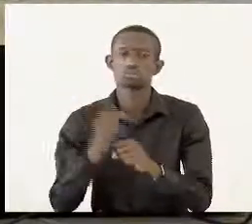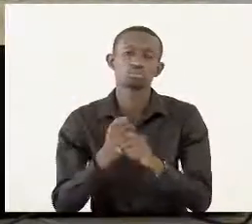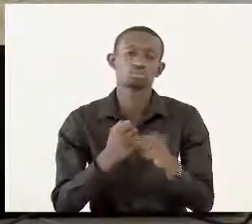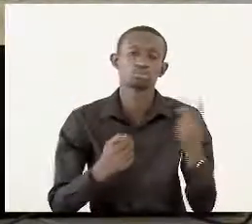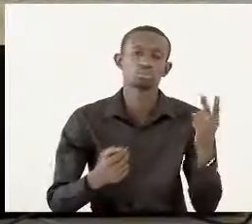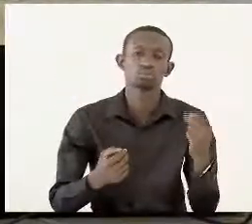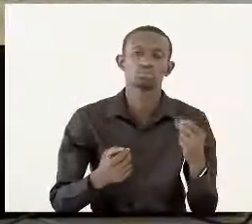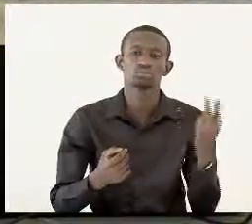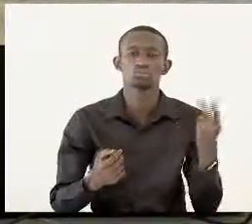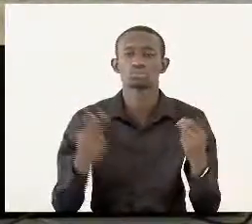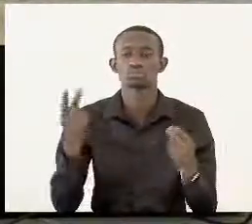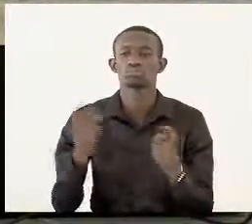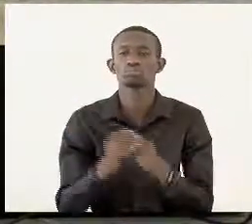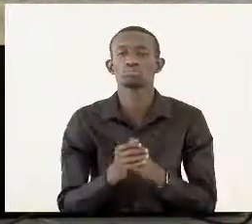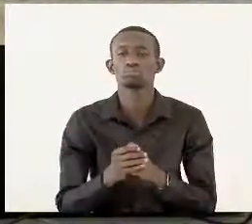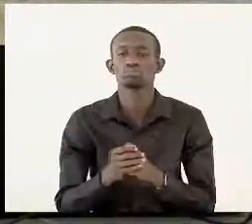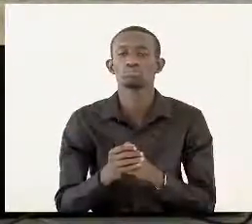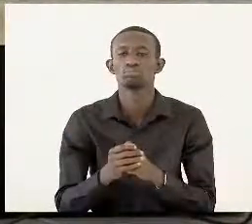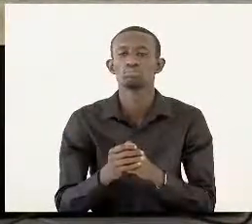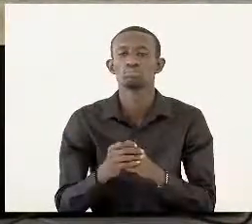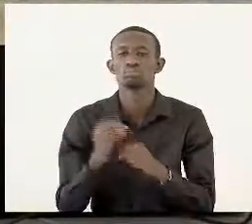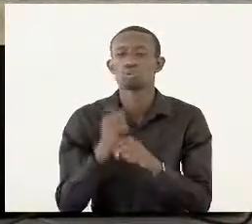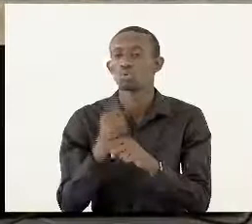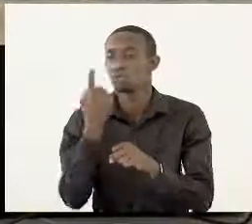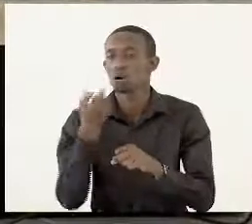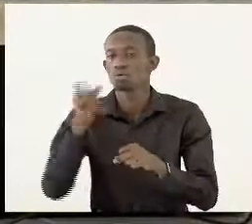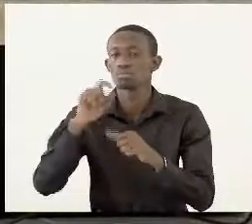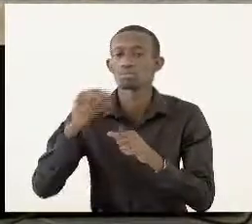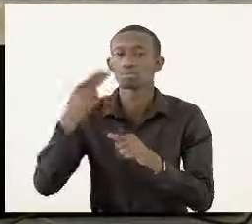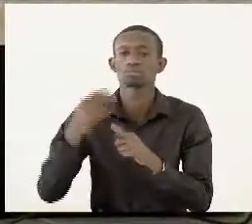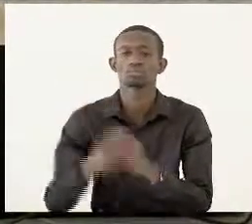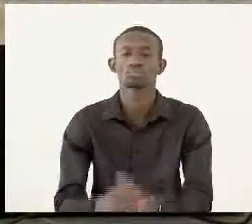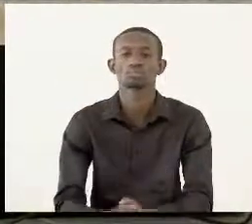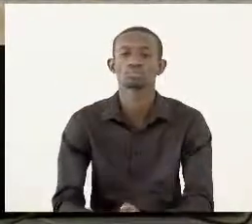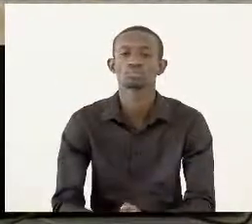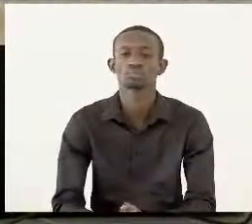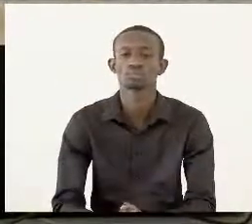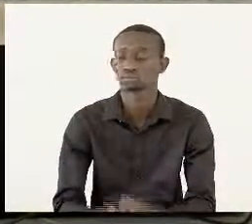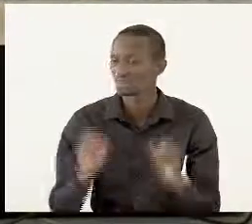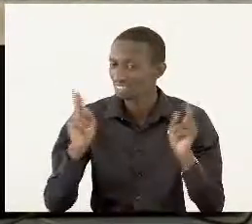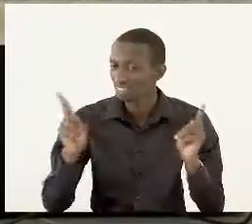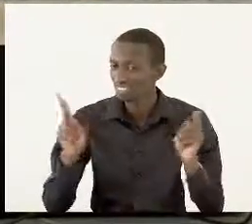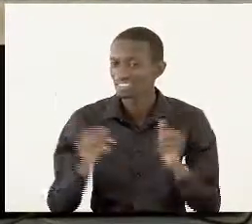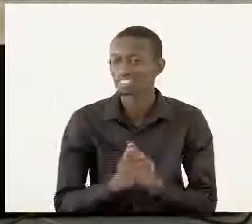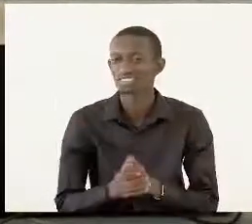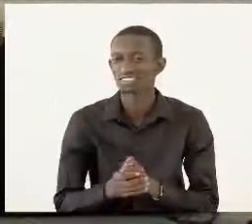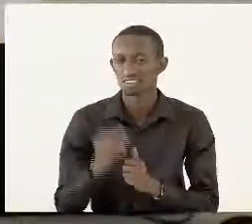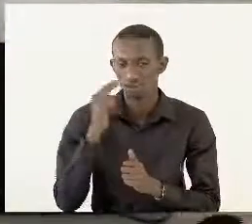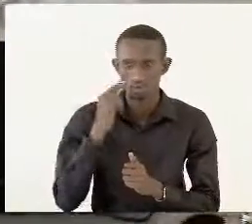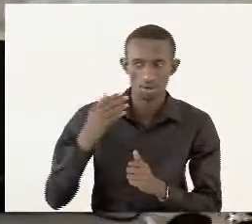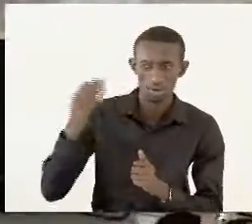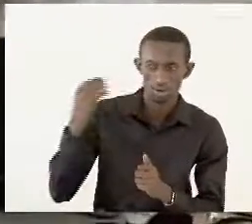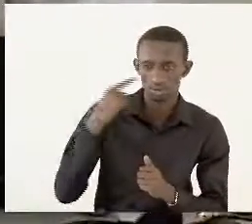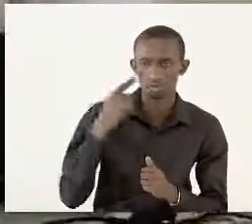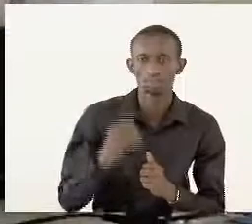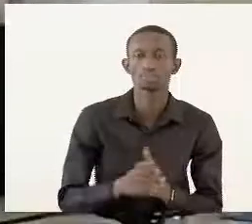2 to produce 1 mole of hydrogen gas. Okay? Now, going back to our